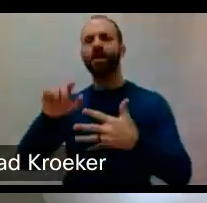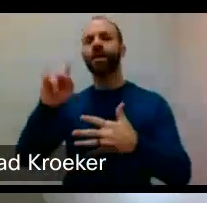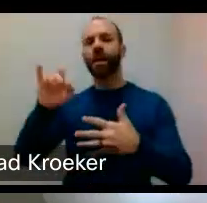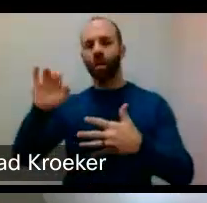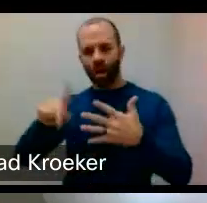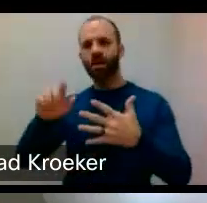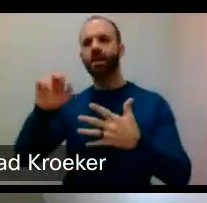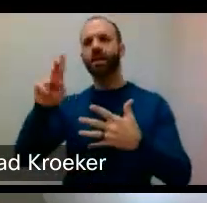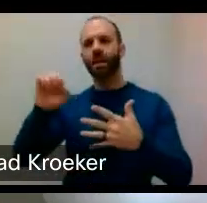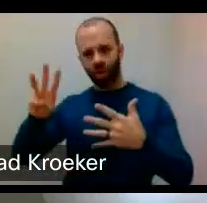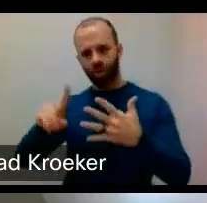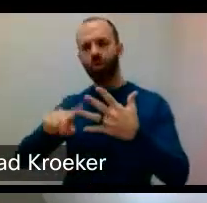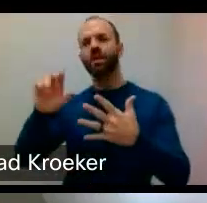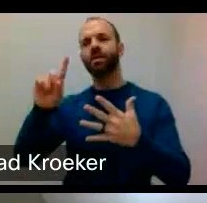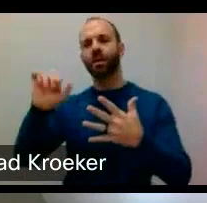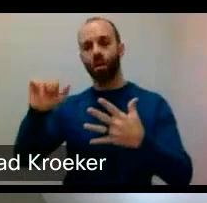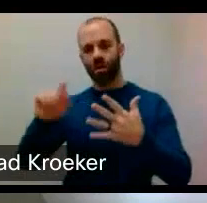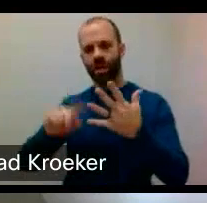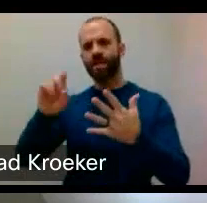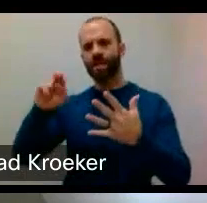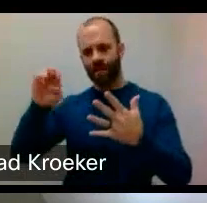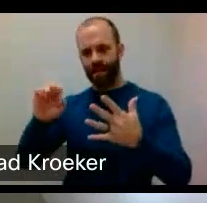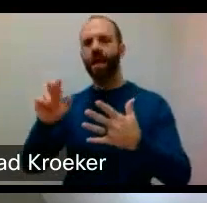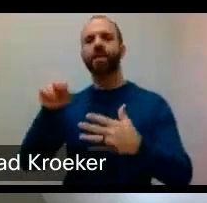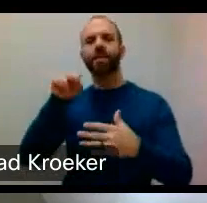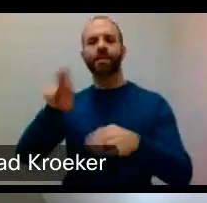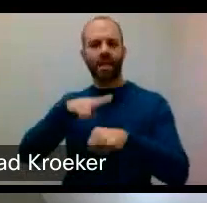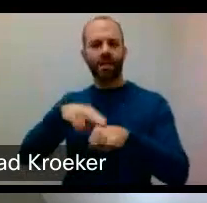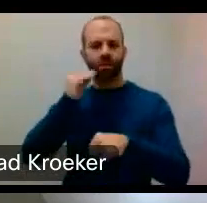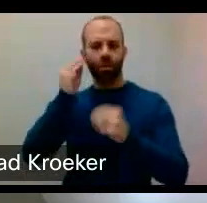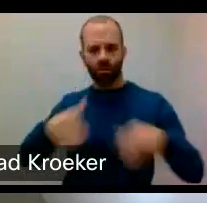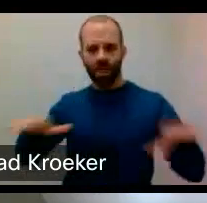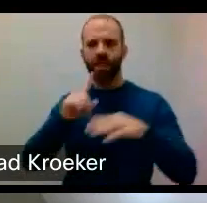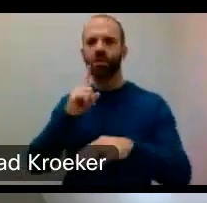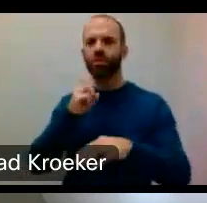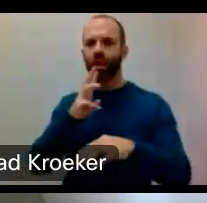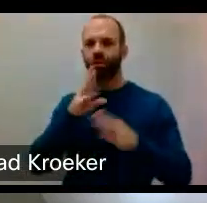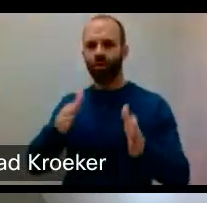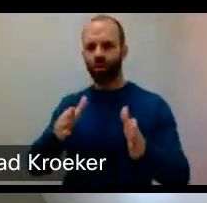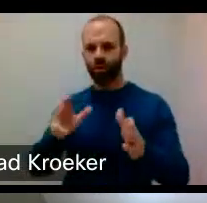Anishinaabe, Dakota, and Dene, and the national homeland of the Red River Métis.